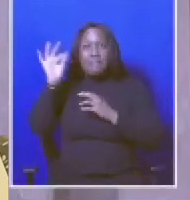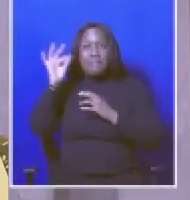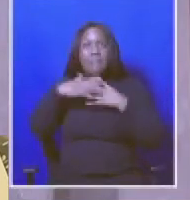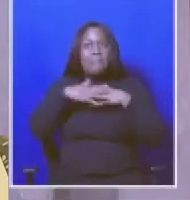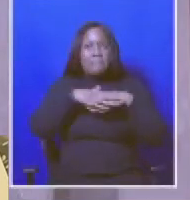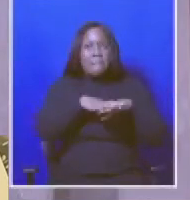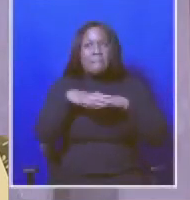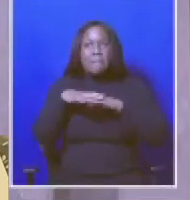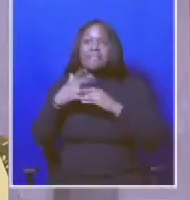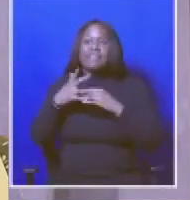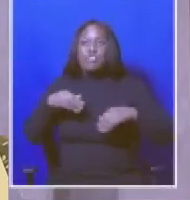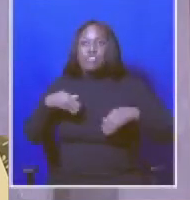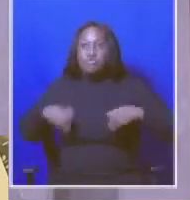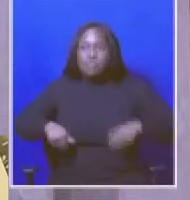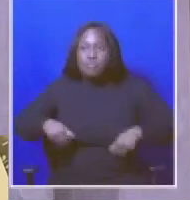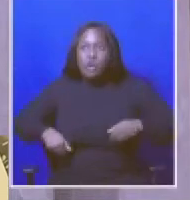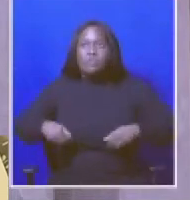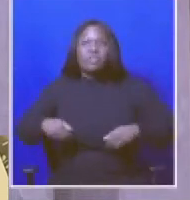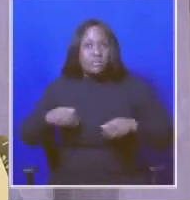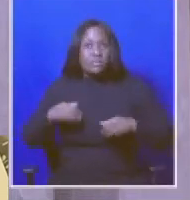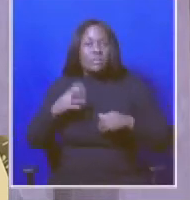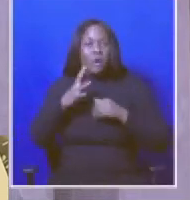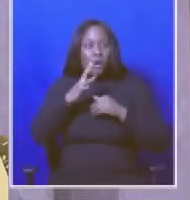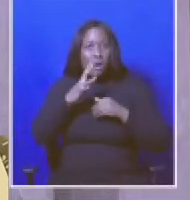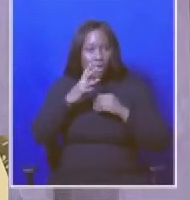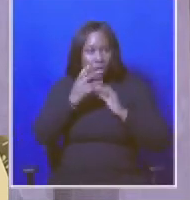implementing to deal with fraud and corruption.